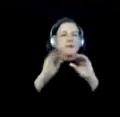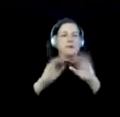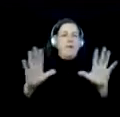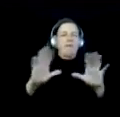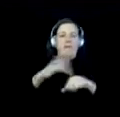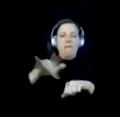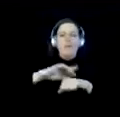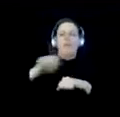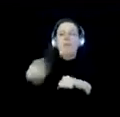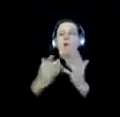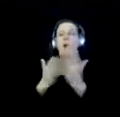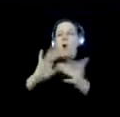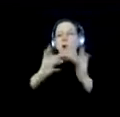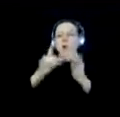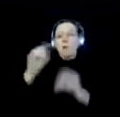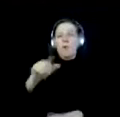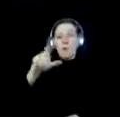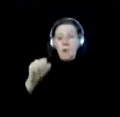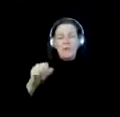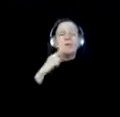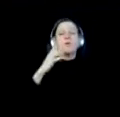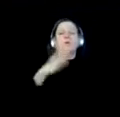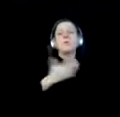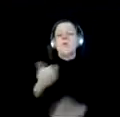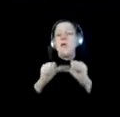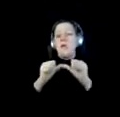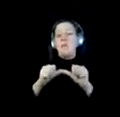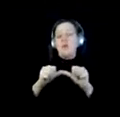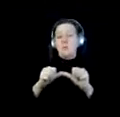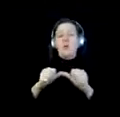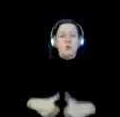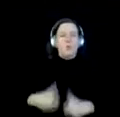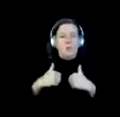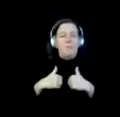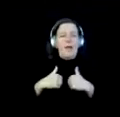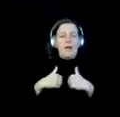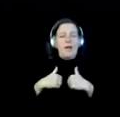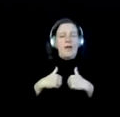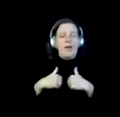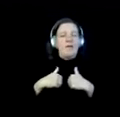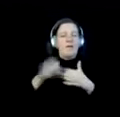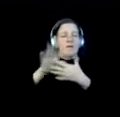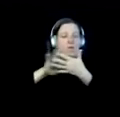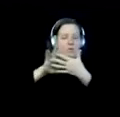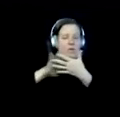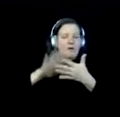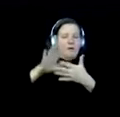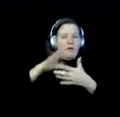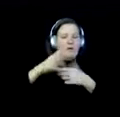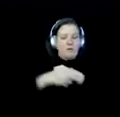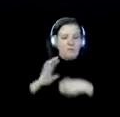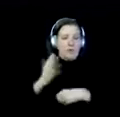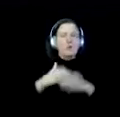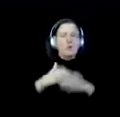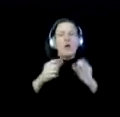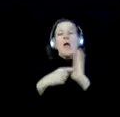them. The will to remain alive which drives all humans forward. How constant surveillance robs us of the will. The life-sustaining inwardness born in sanctuary finally distinguishes us from the machine.